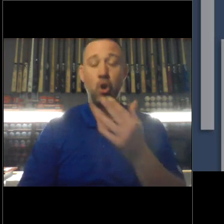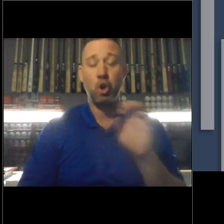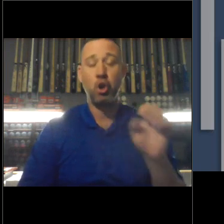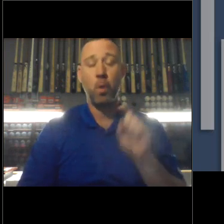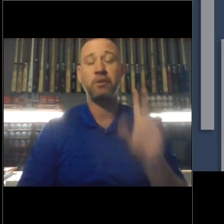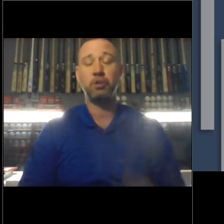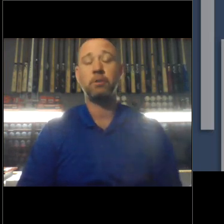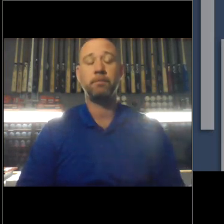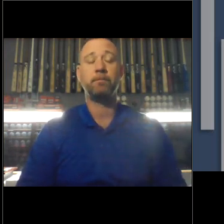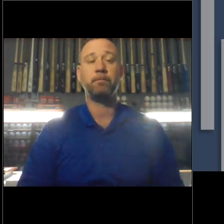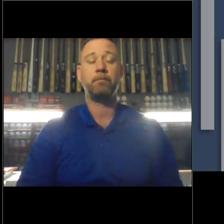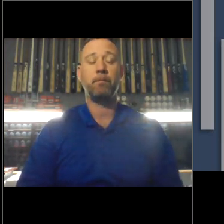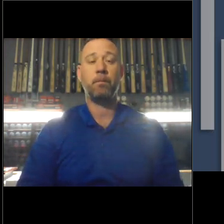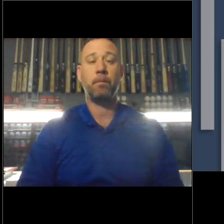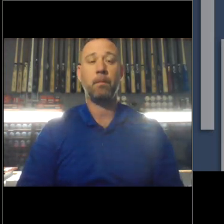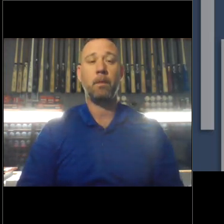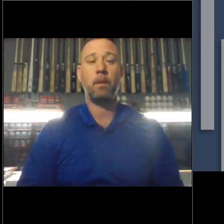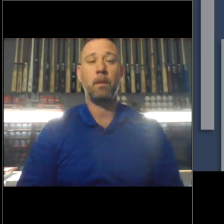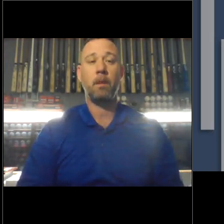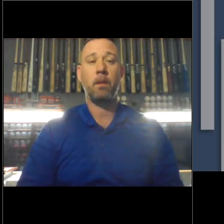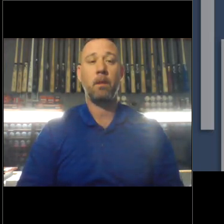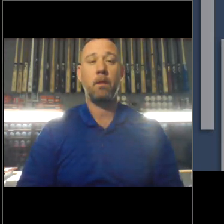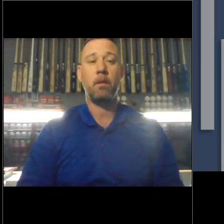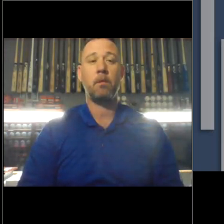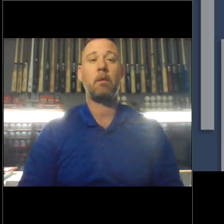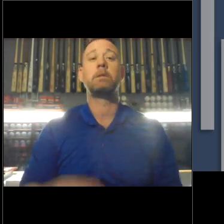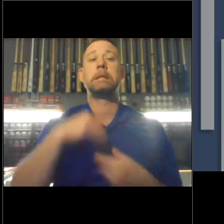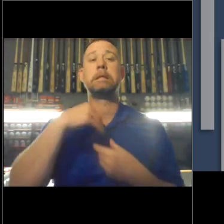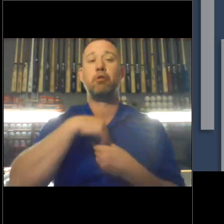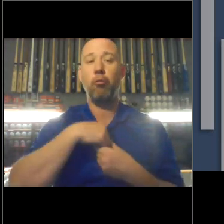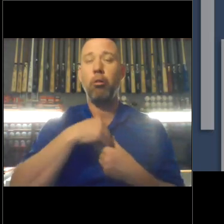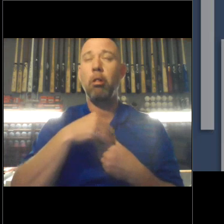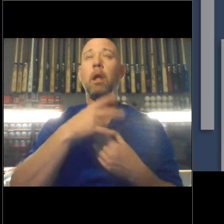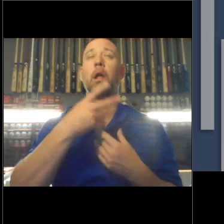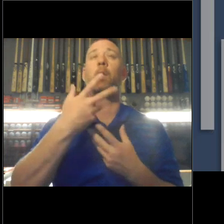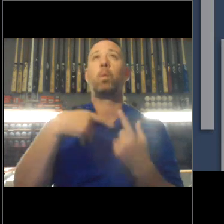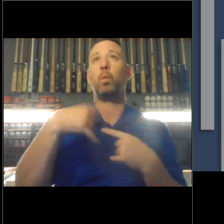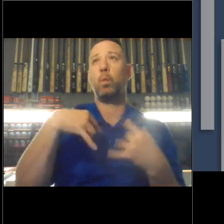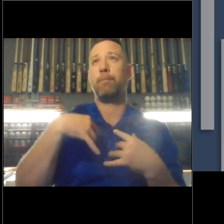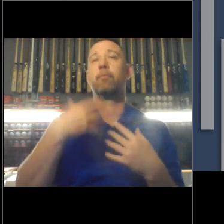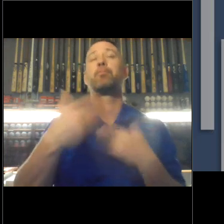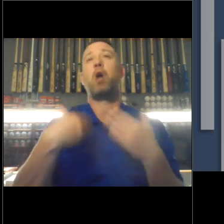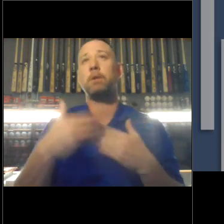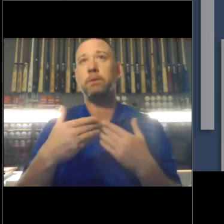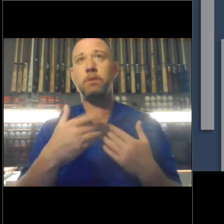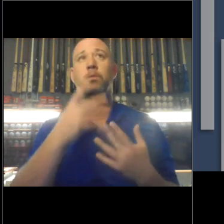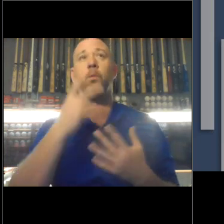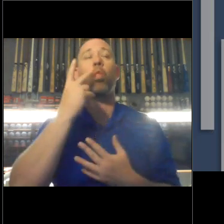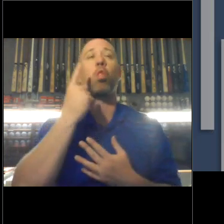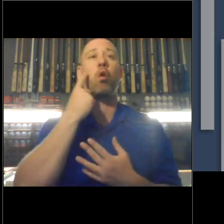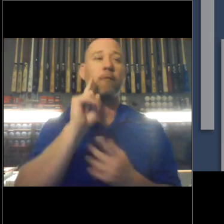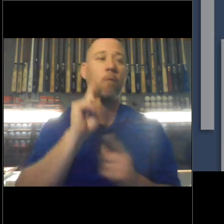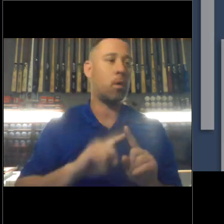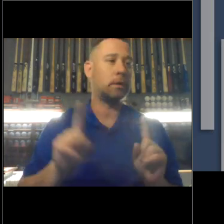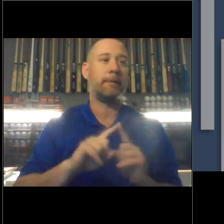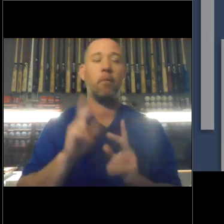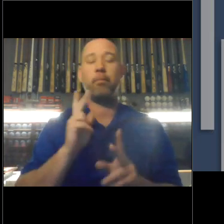Internally, we have undertaken a process where we are looking for different